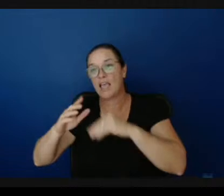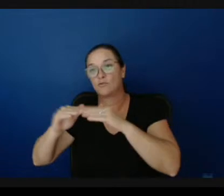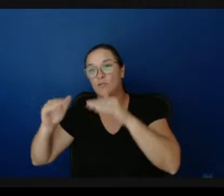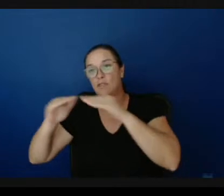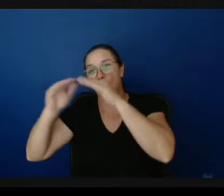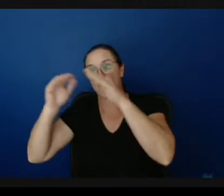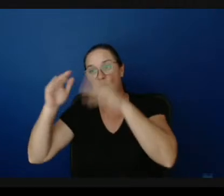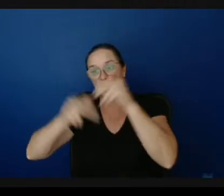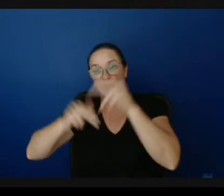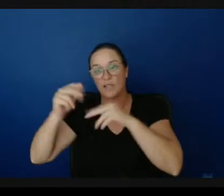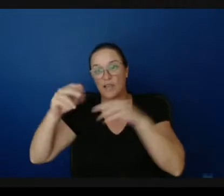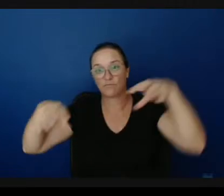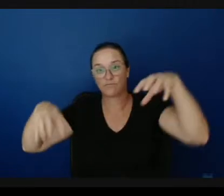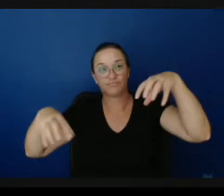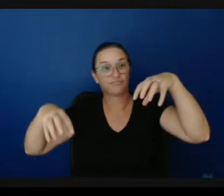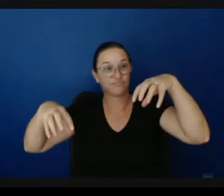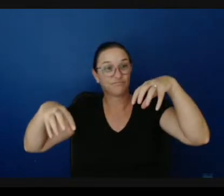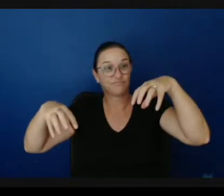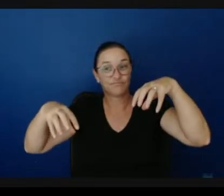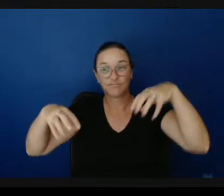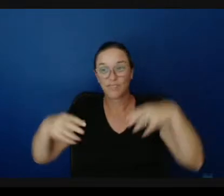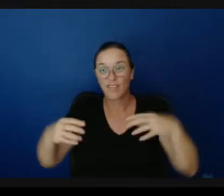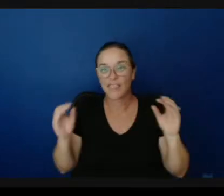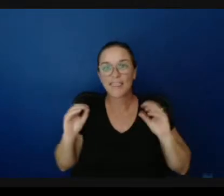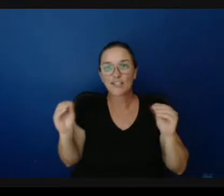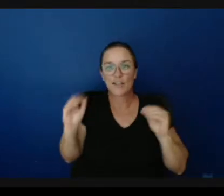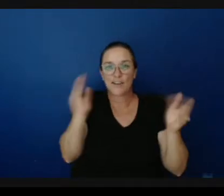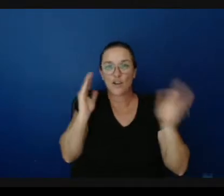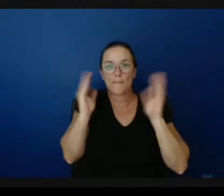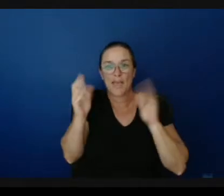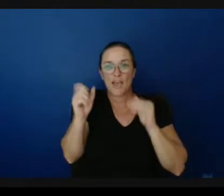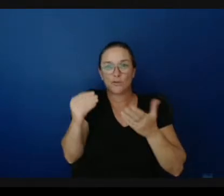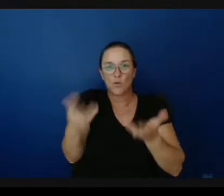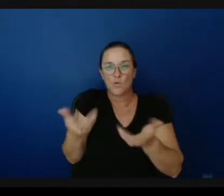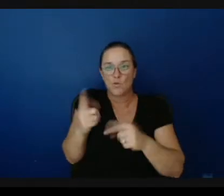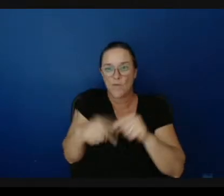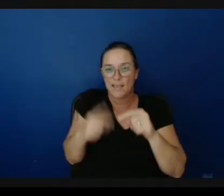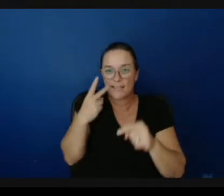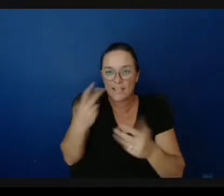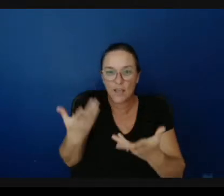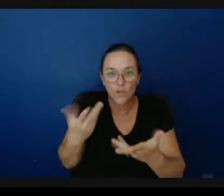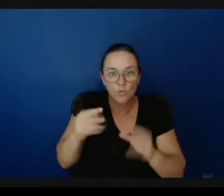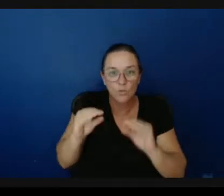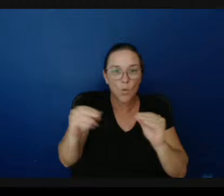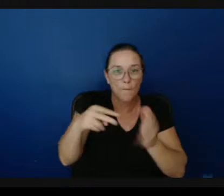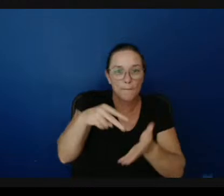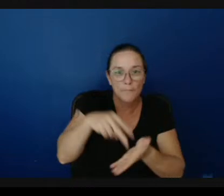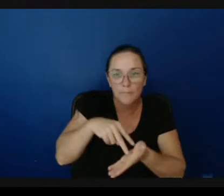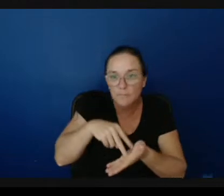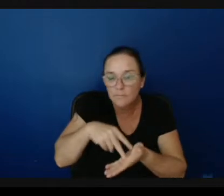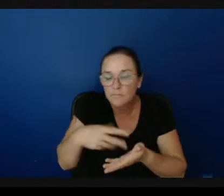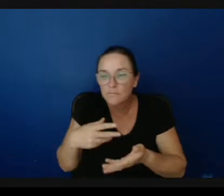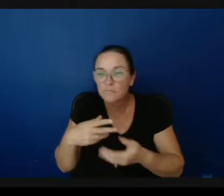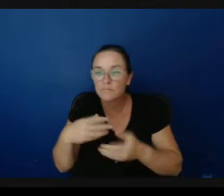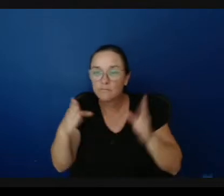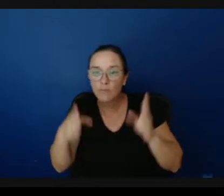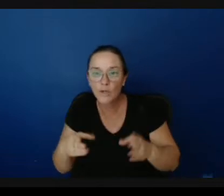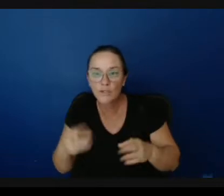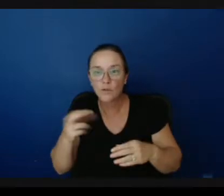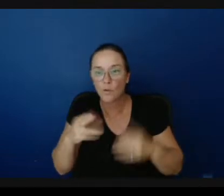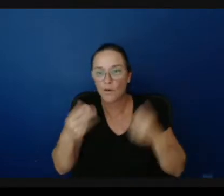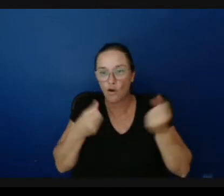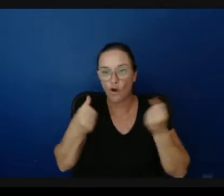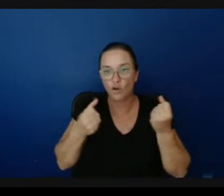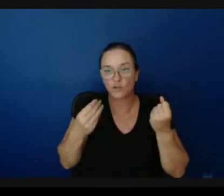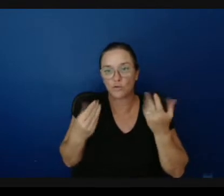there. And there's nothing really to compare. No tree, no person, no cars. Right, these are really massive, massive features in a huge, huge